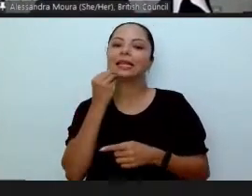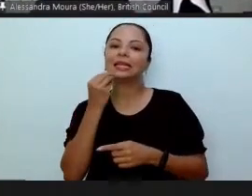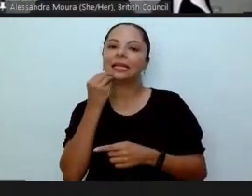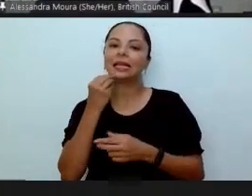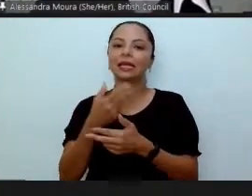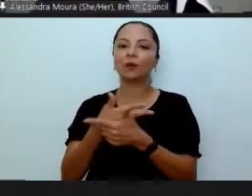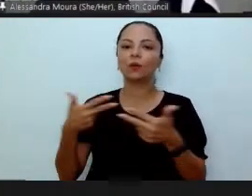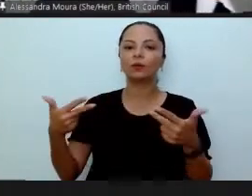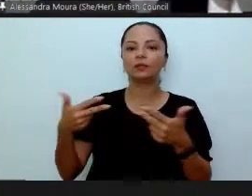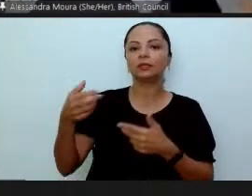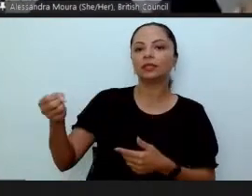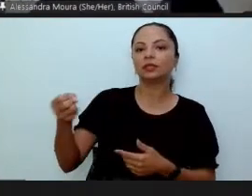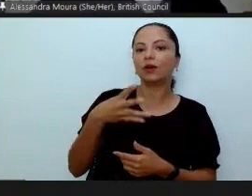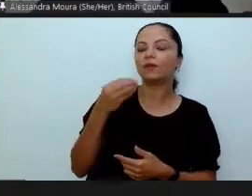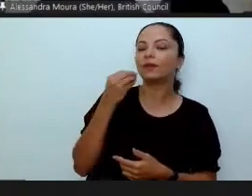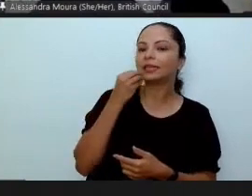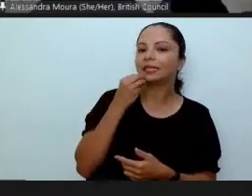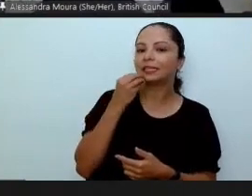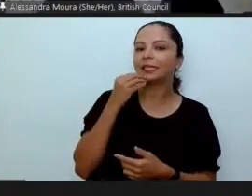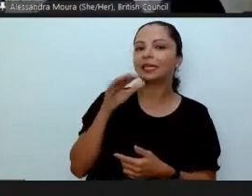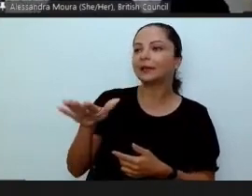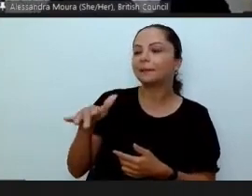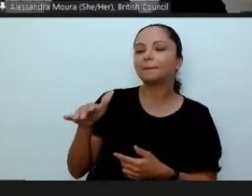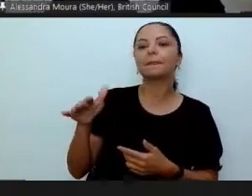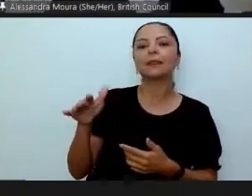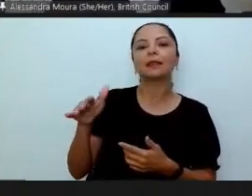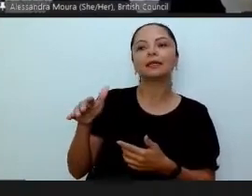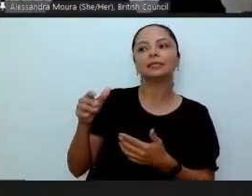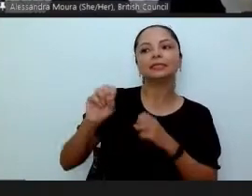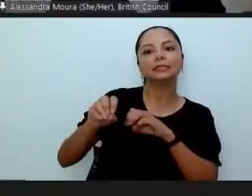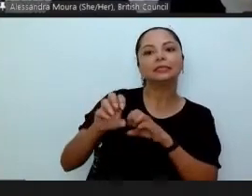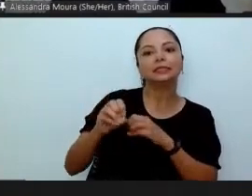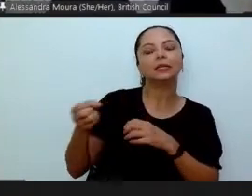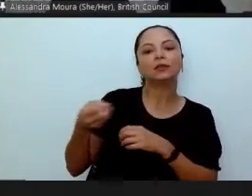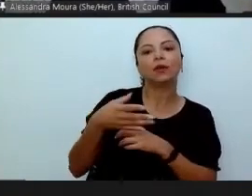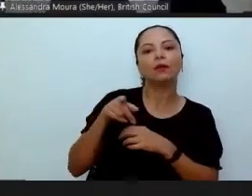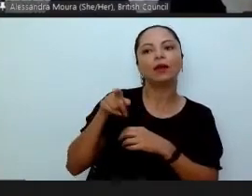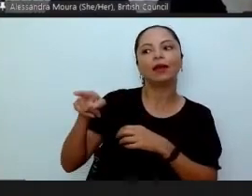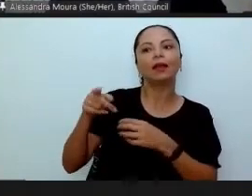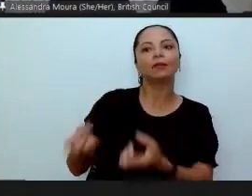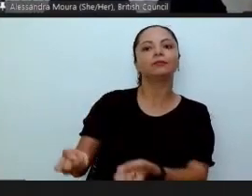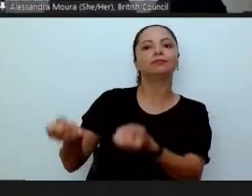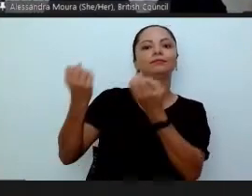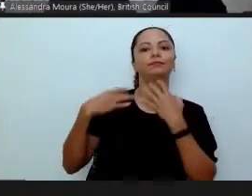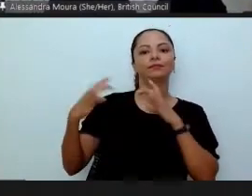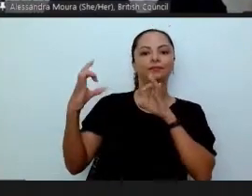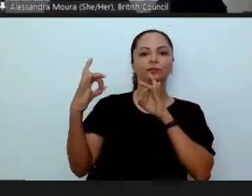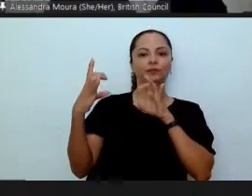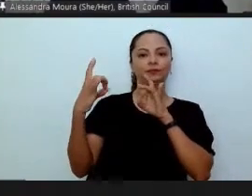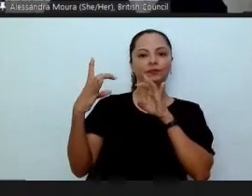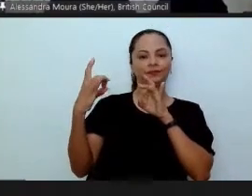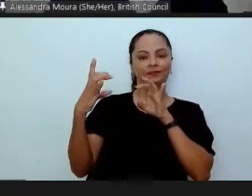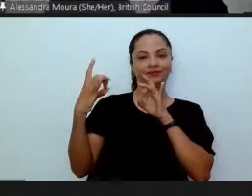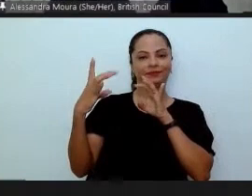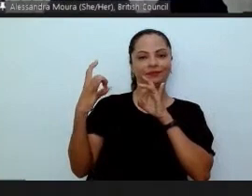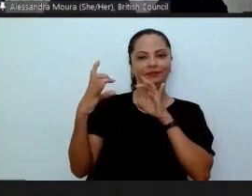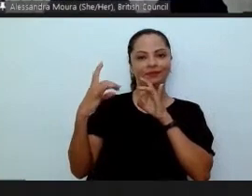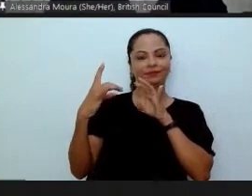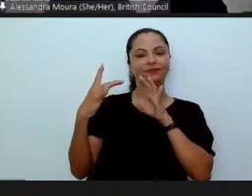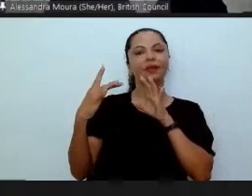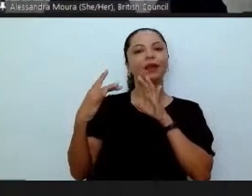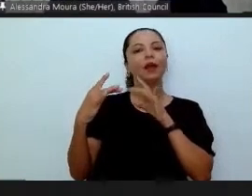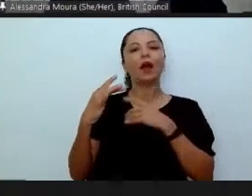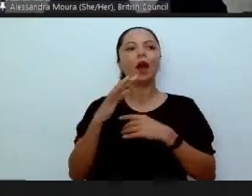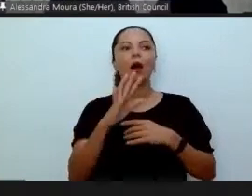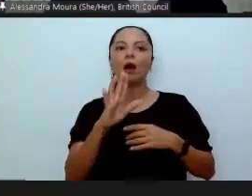your colleague gives you suggestions and you could tell your colleague, this didn't go so well, this went well, blah, blah, blah. And your colleague